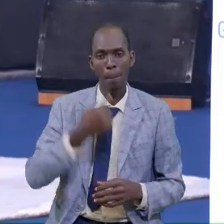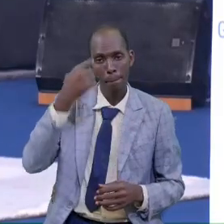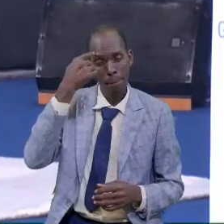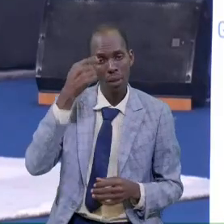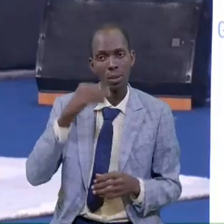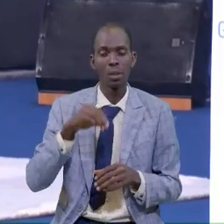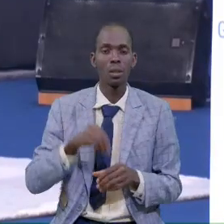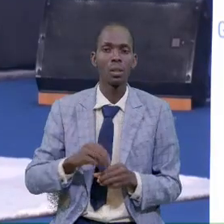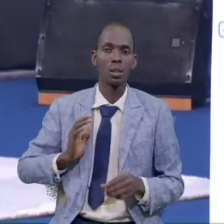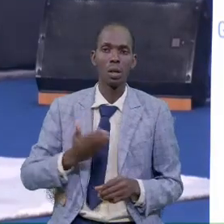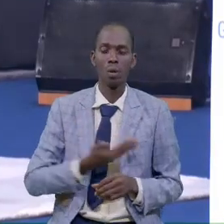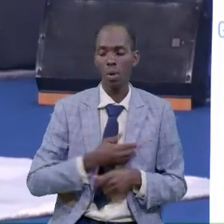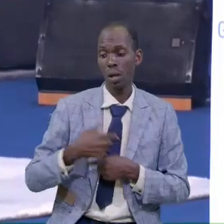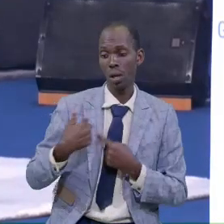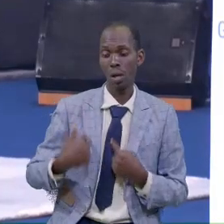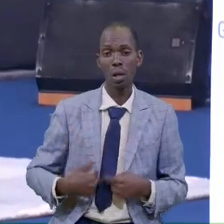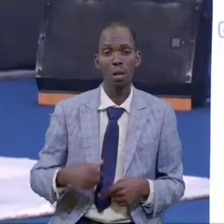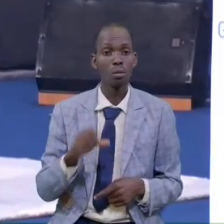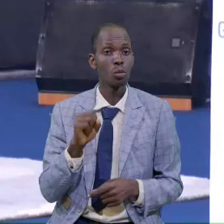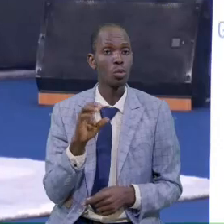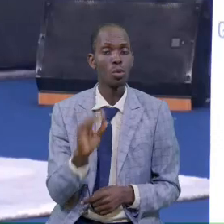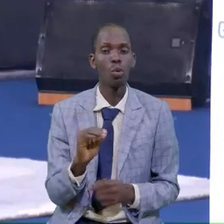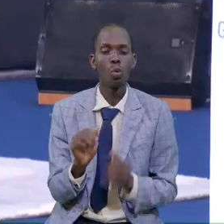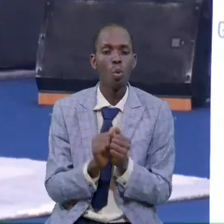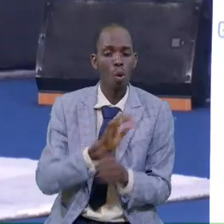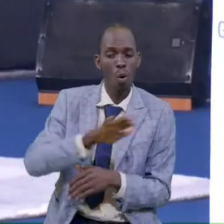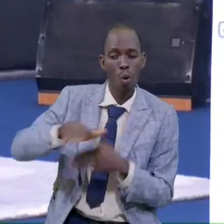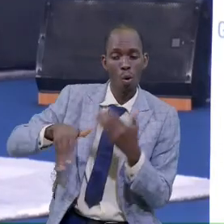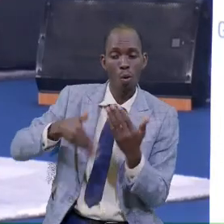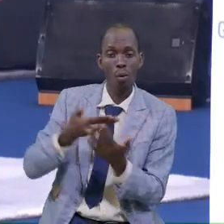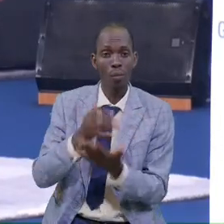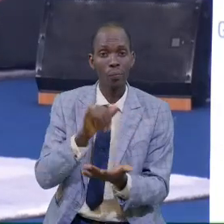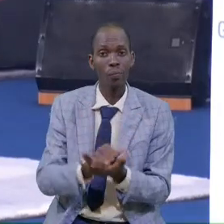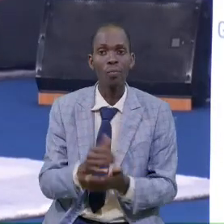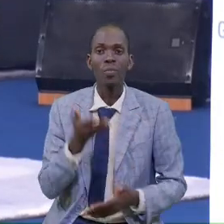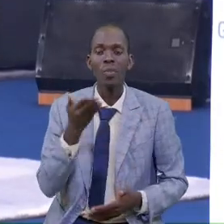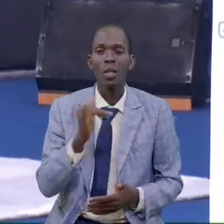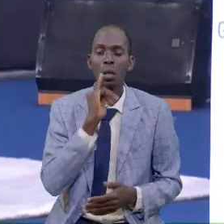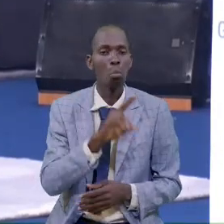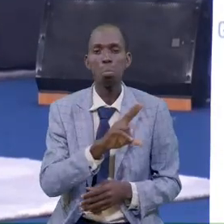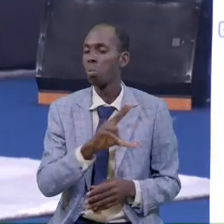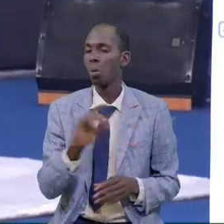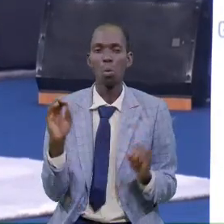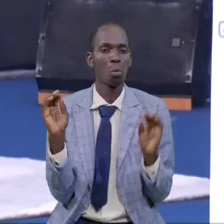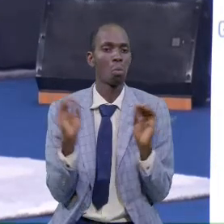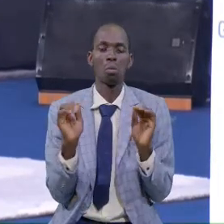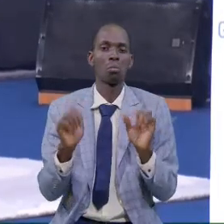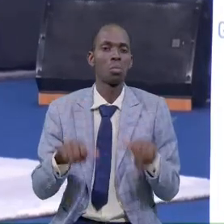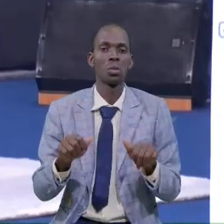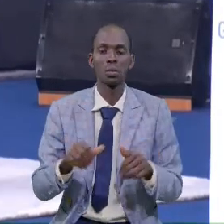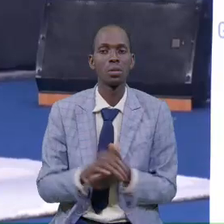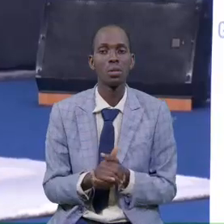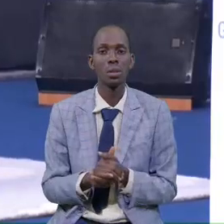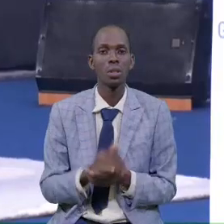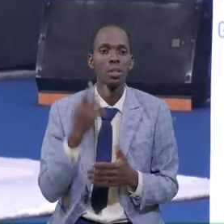heart. And so, with all that, there is no impossibility. But look at chapter